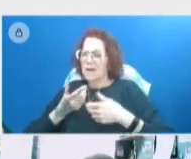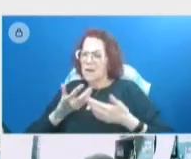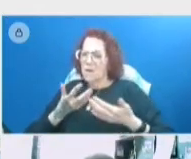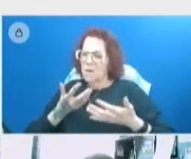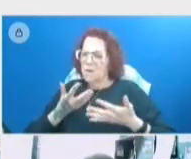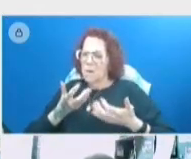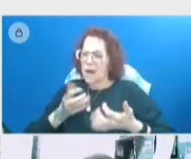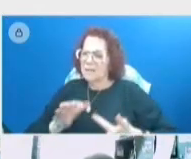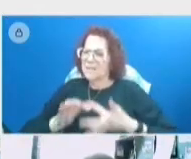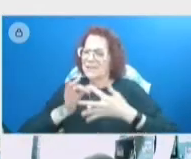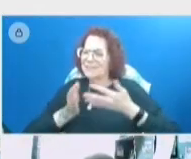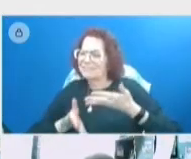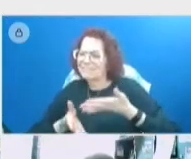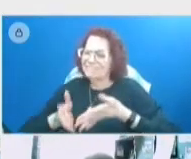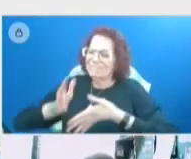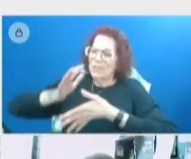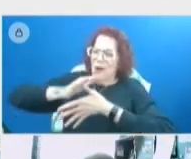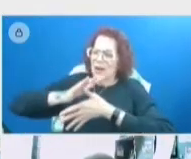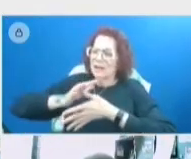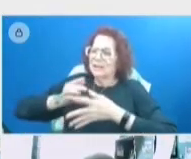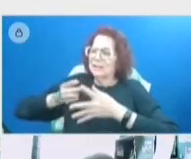That update also included the